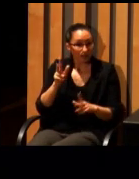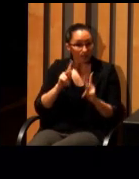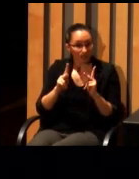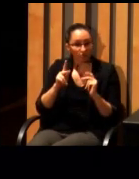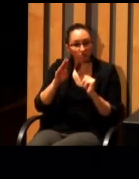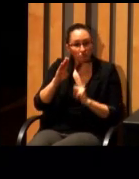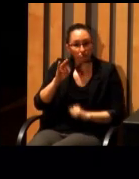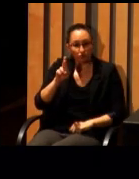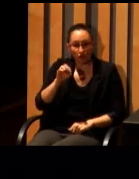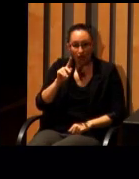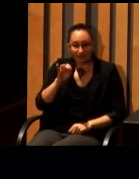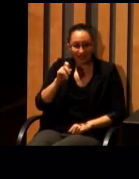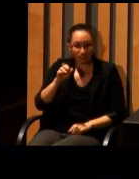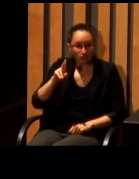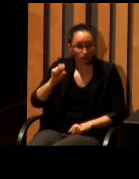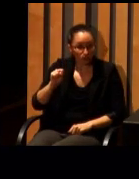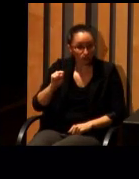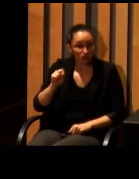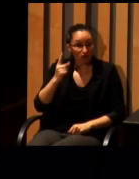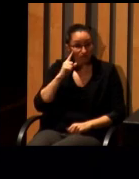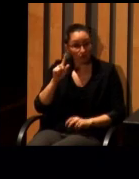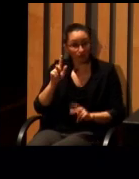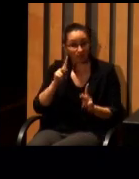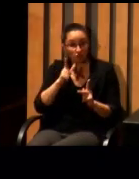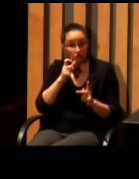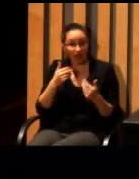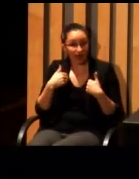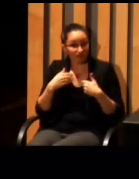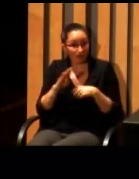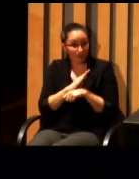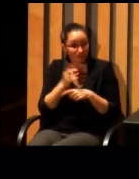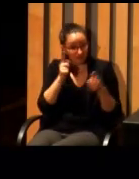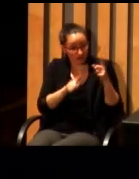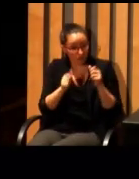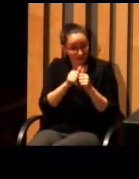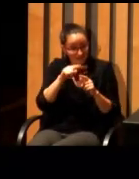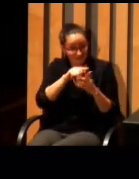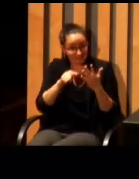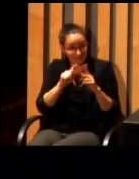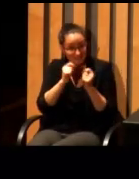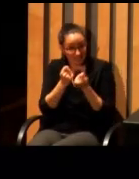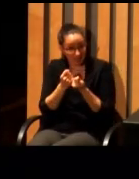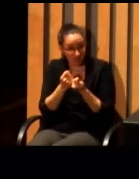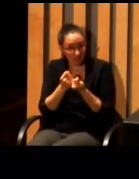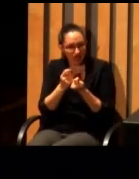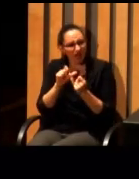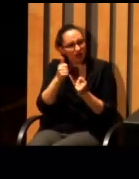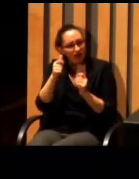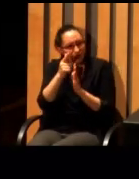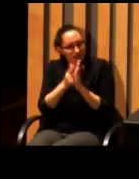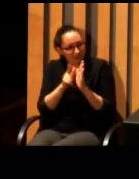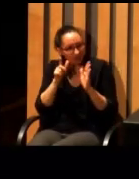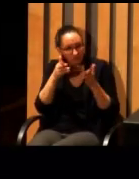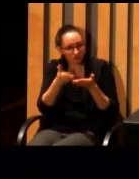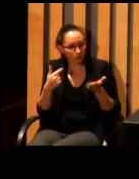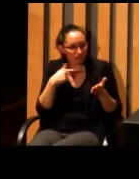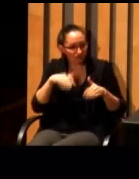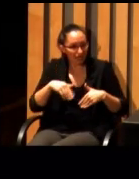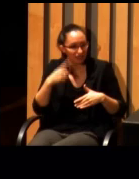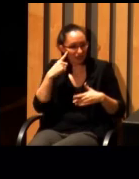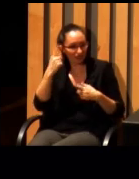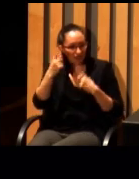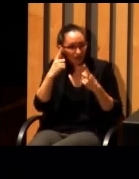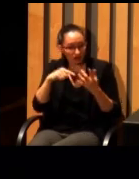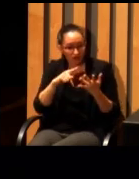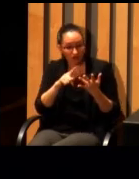these stations, who have deals with this team. Are there other legal avenues that we have not yet explored? Of course, there's the moment of popular